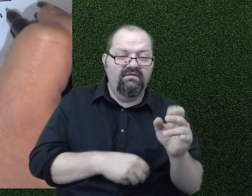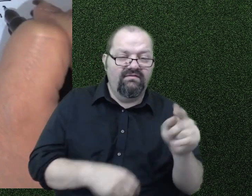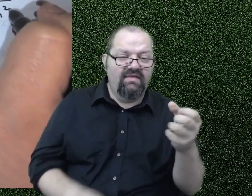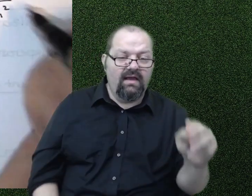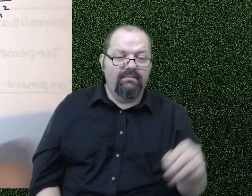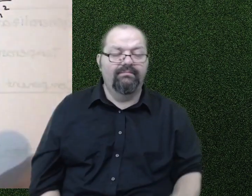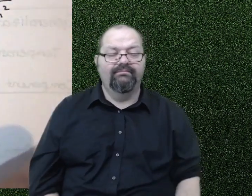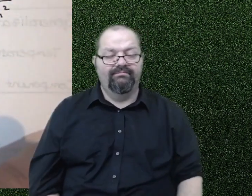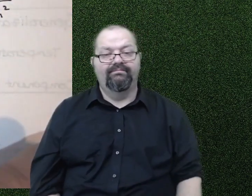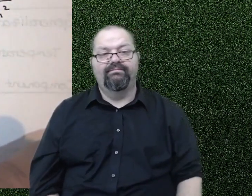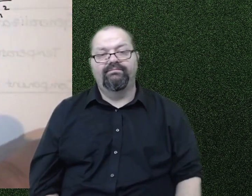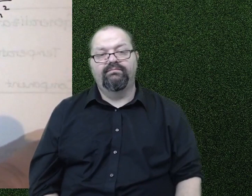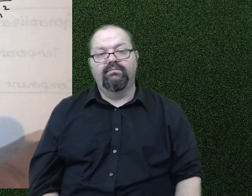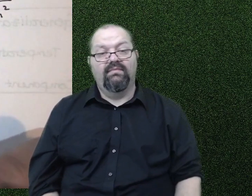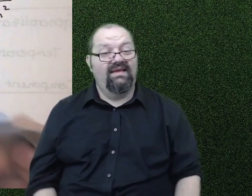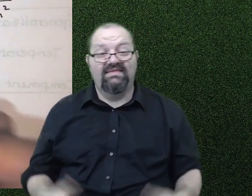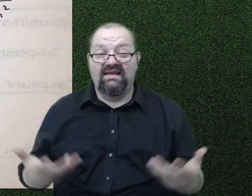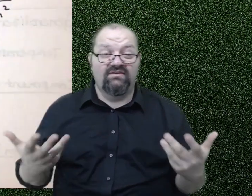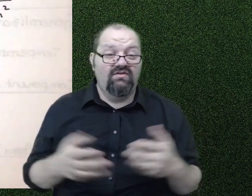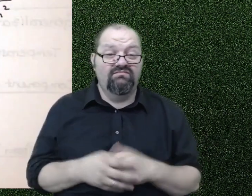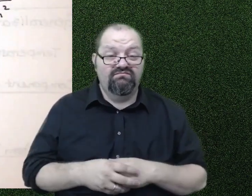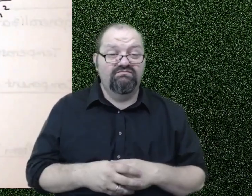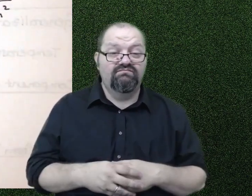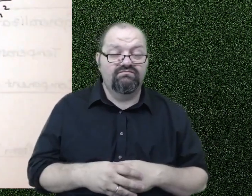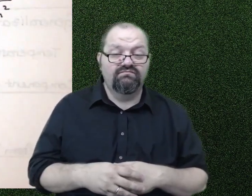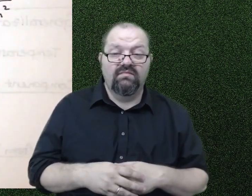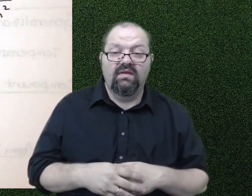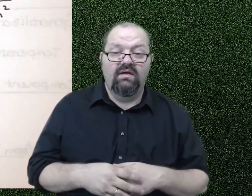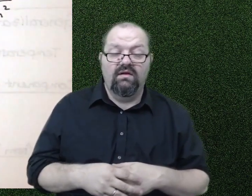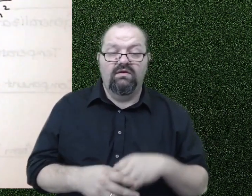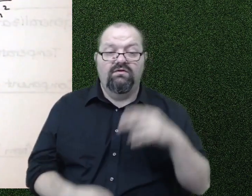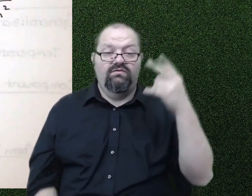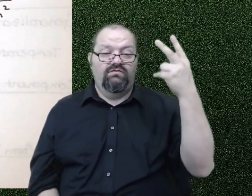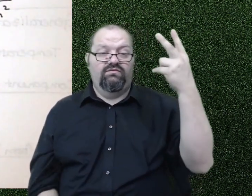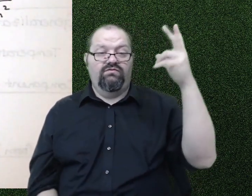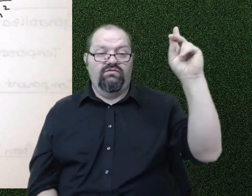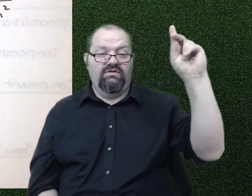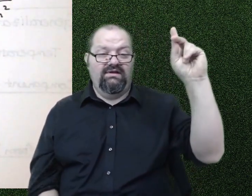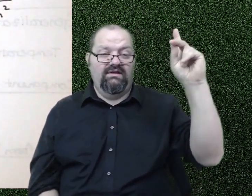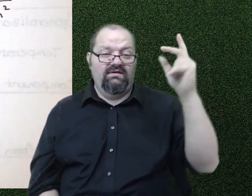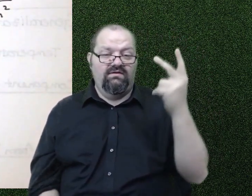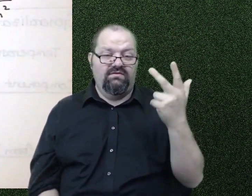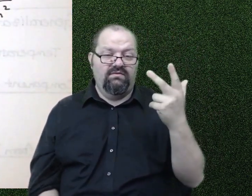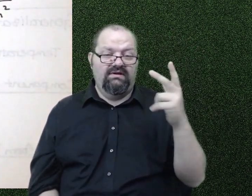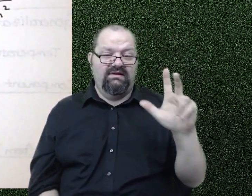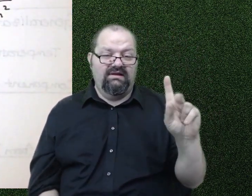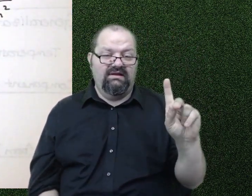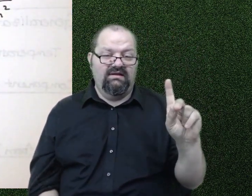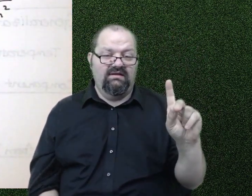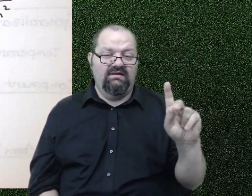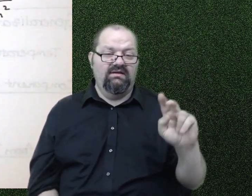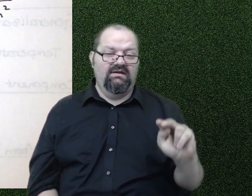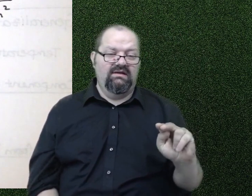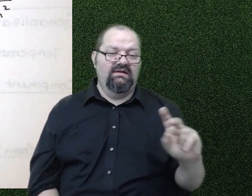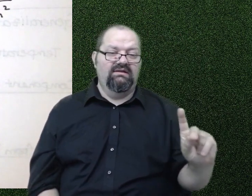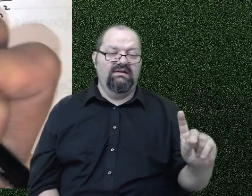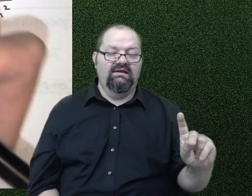root. That's it. That's 2D. That's 3D. That's ND.